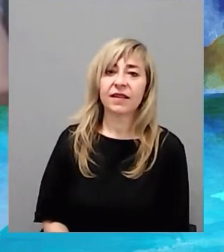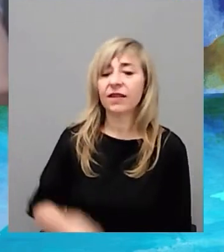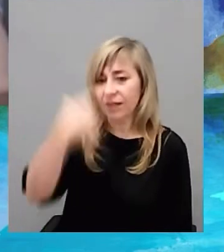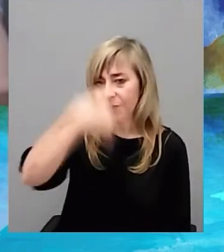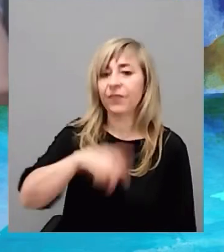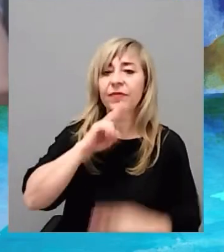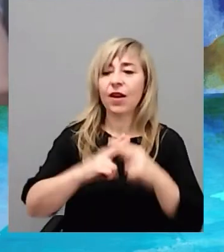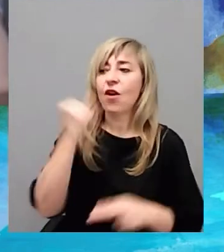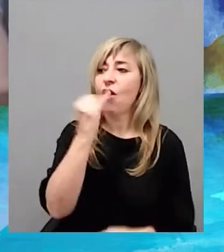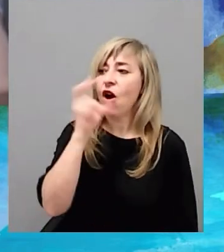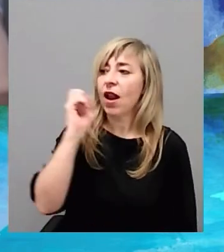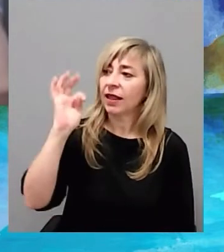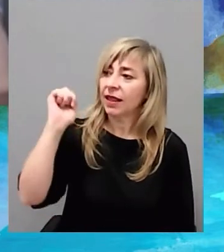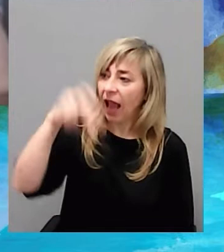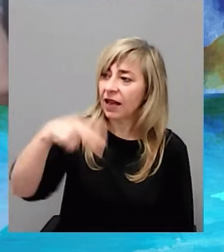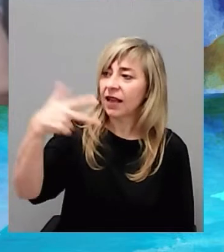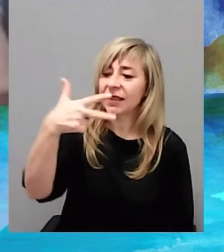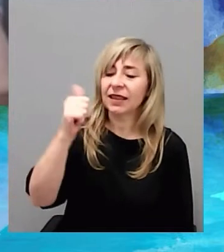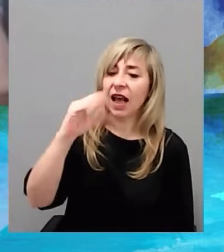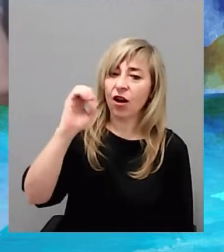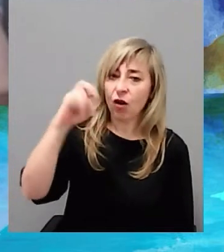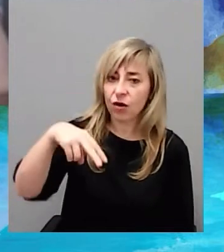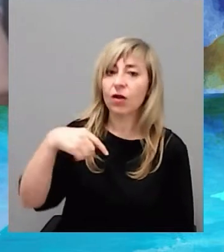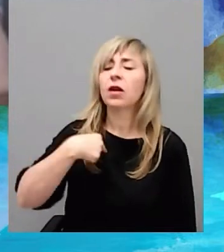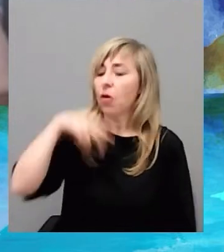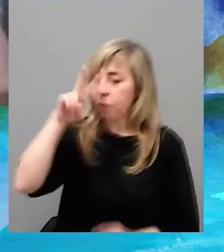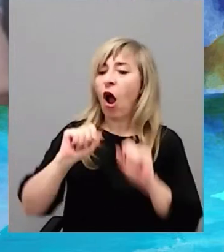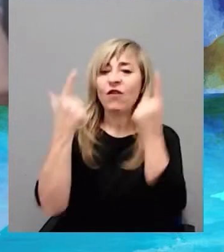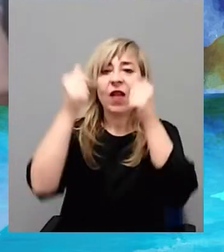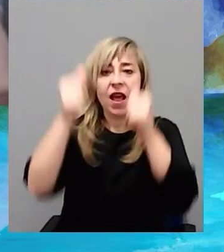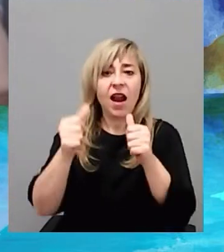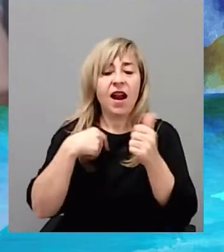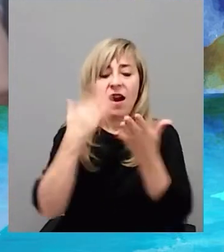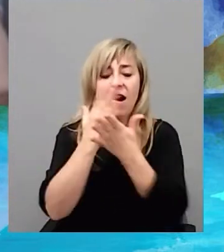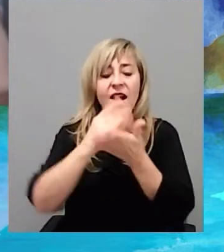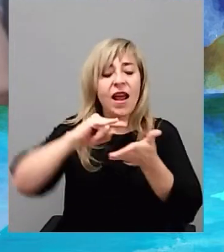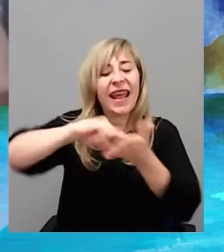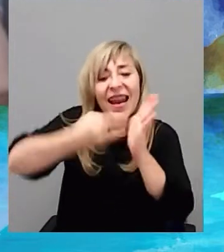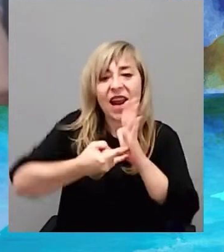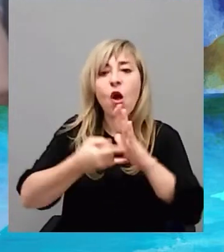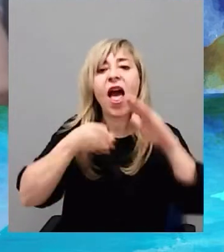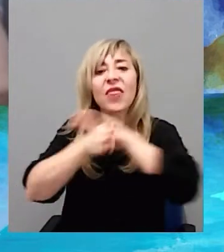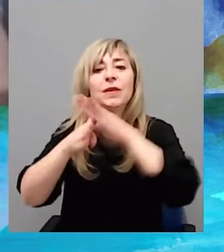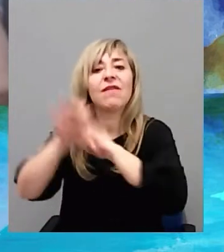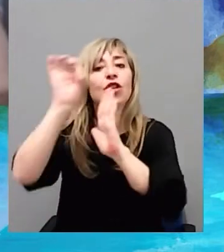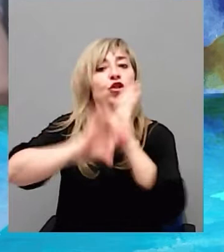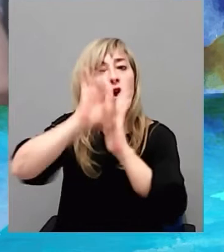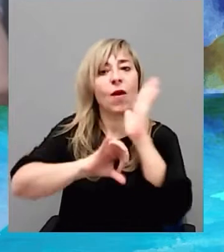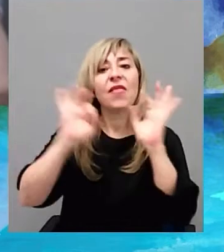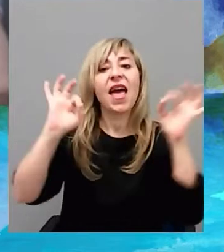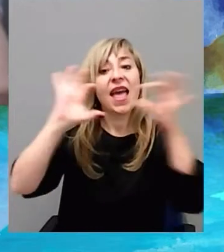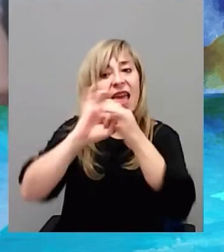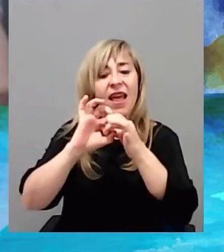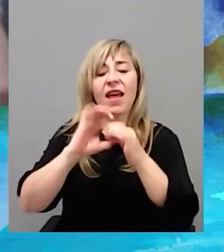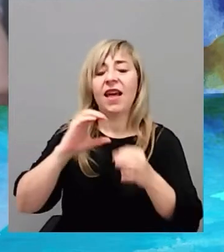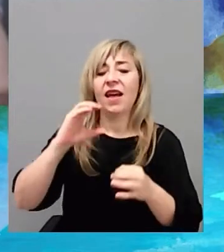My name is Jonathan Chacon. Officially, I'm an accessibility engineer. We're using software